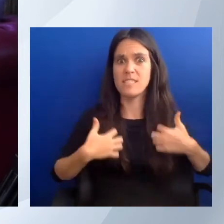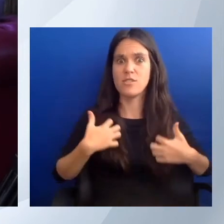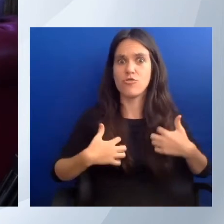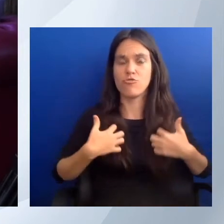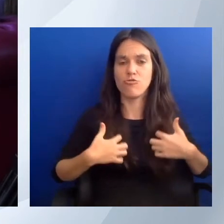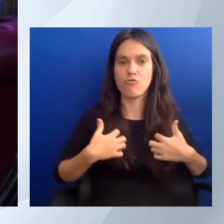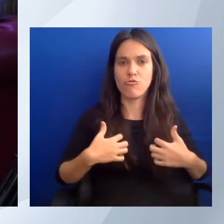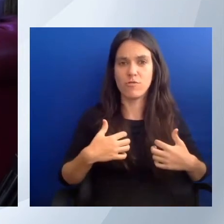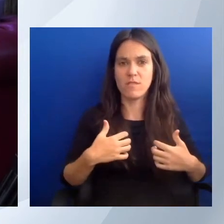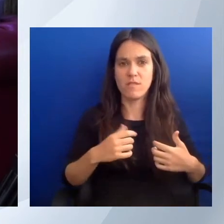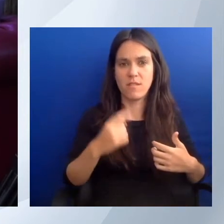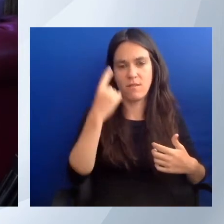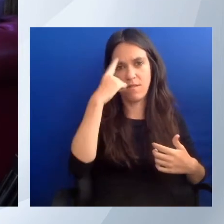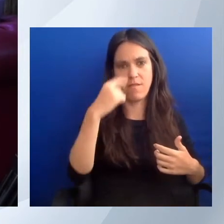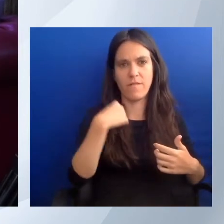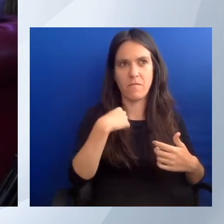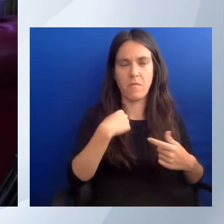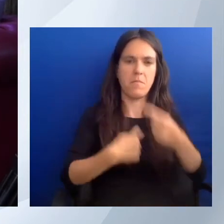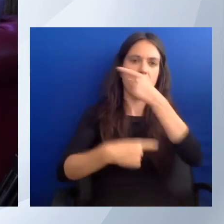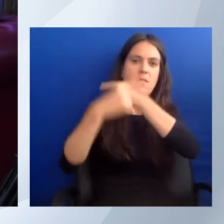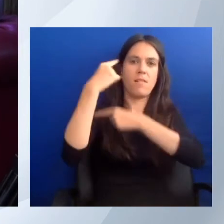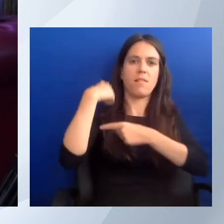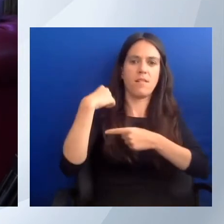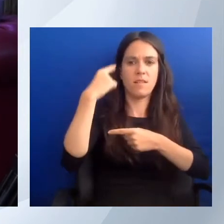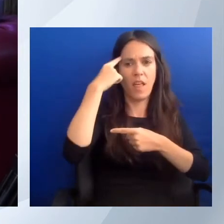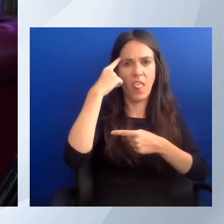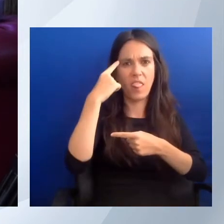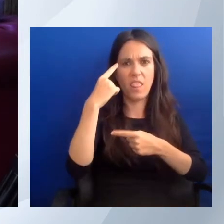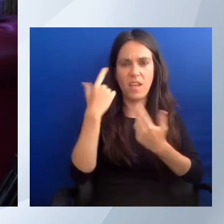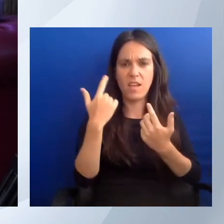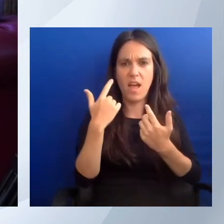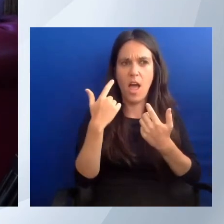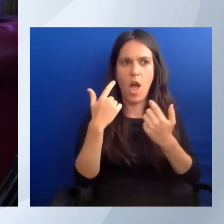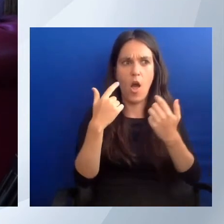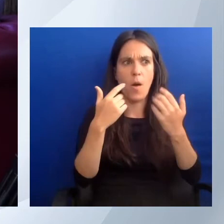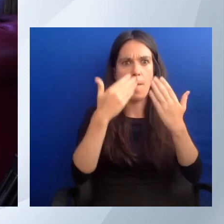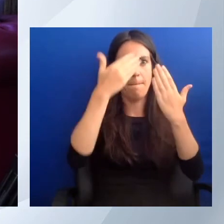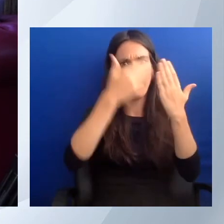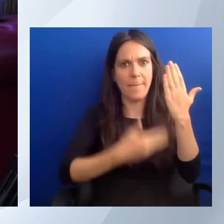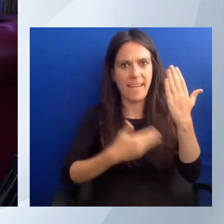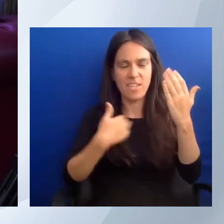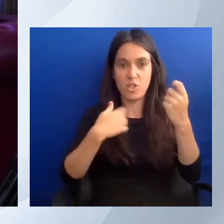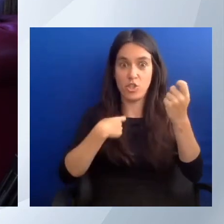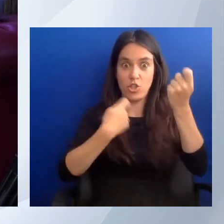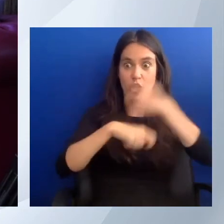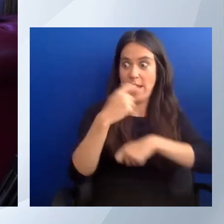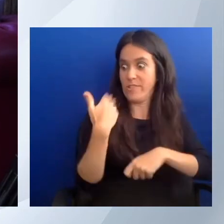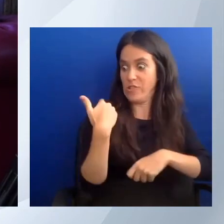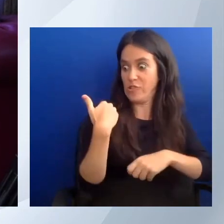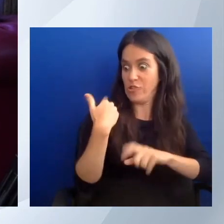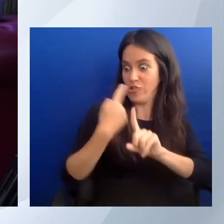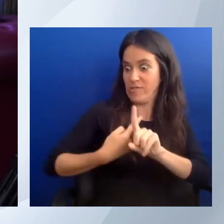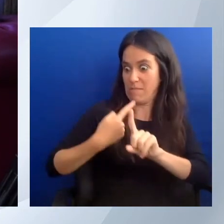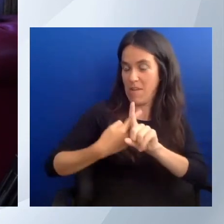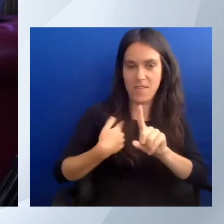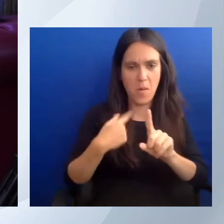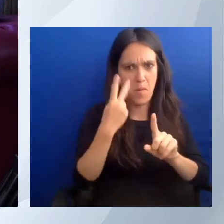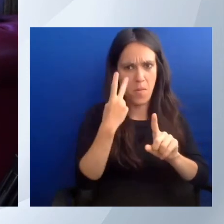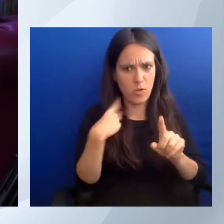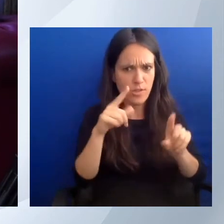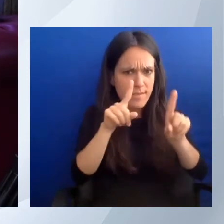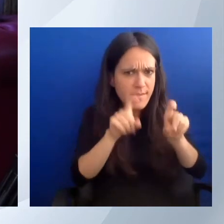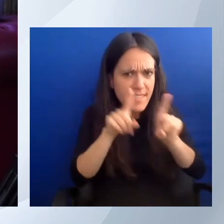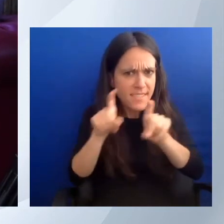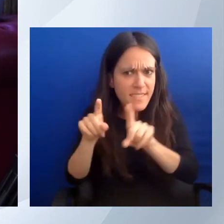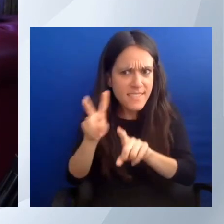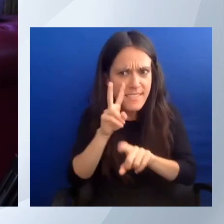a few months back. I moved them to GitHub pages. Cool. But yeah, I'm totally excited to check this out, because like what I like